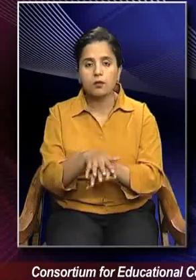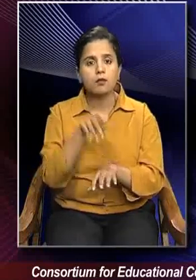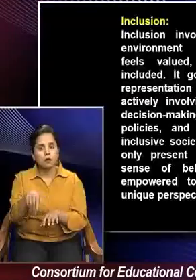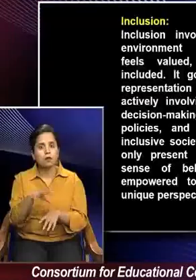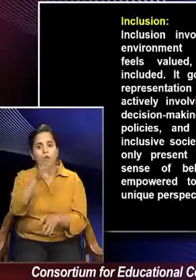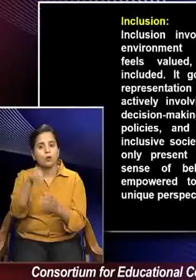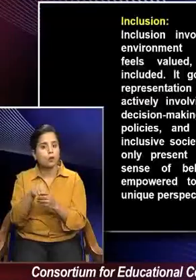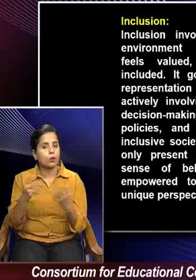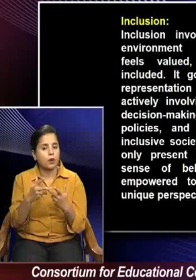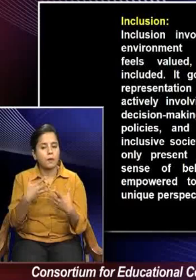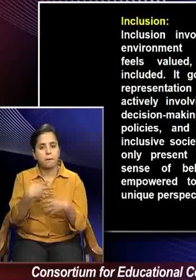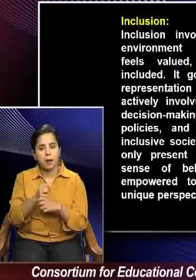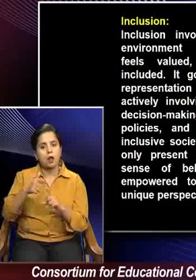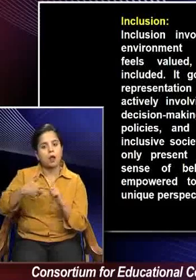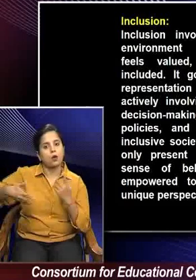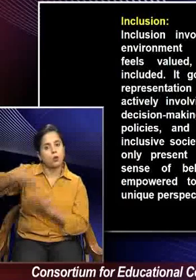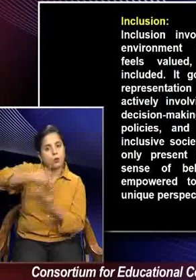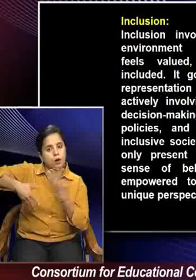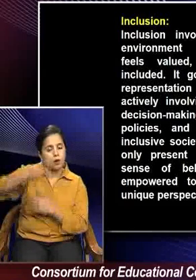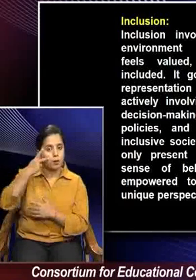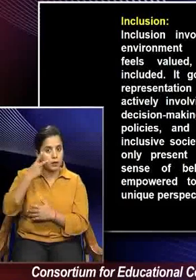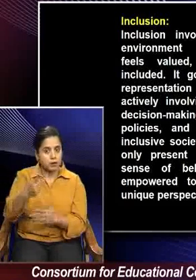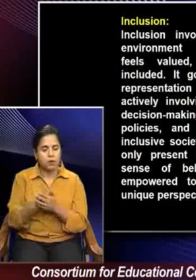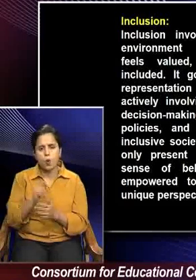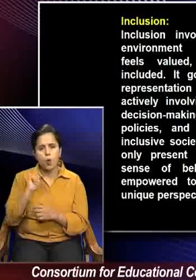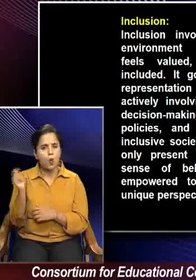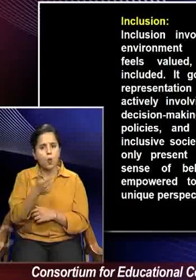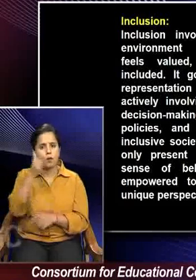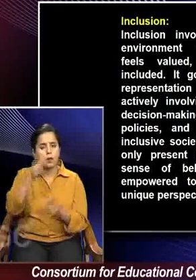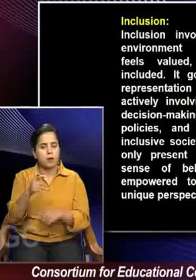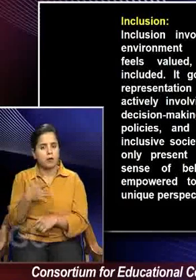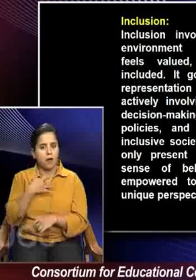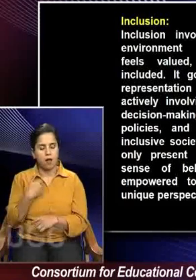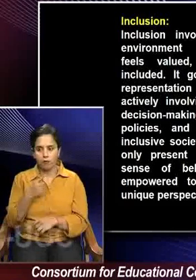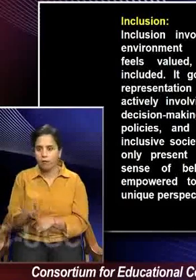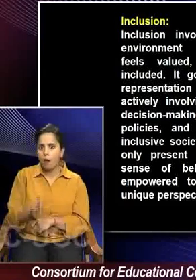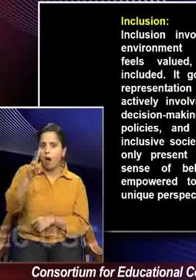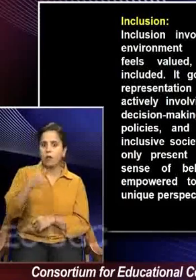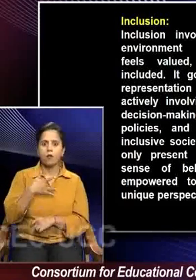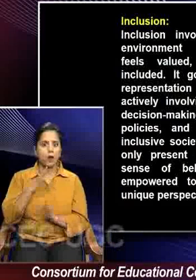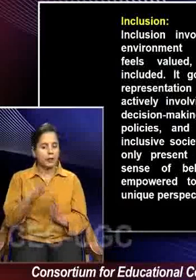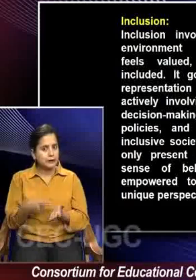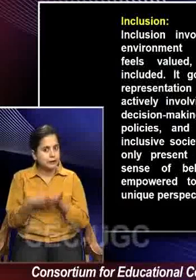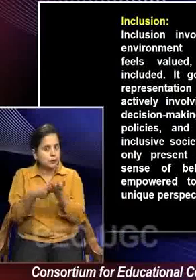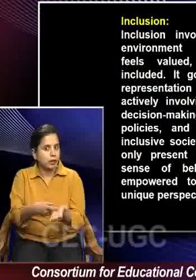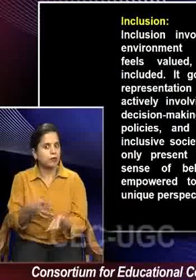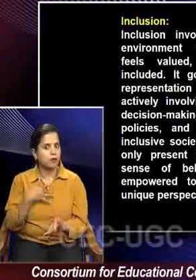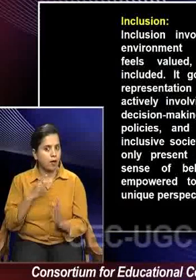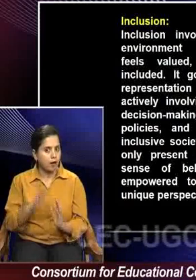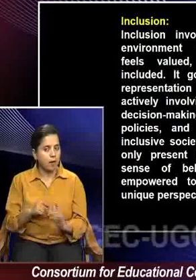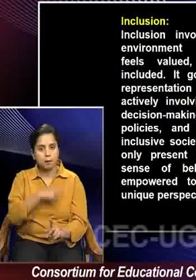involves creating an environment where everyone feels valued, respected,